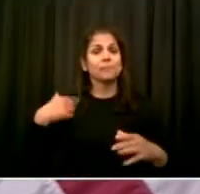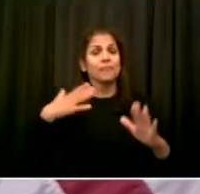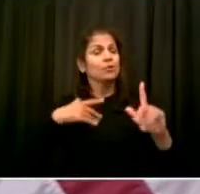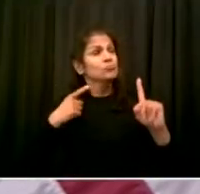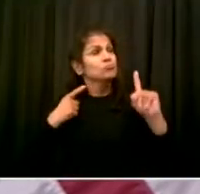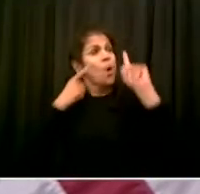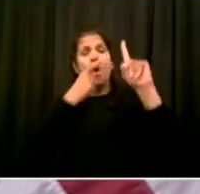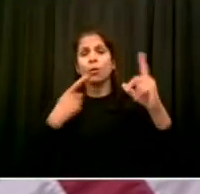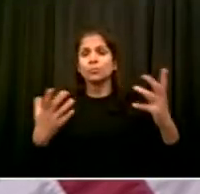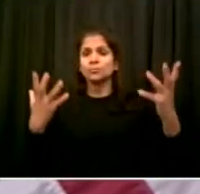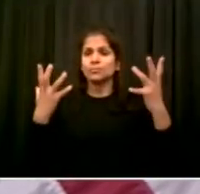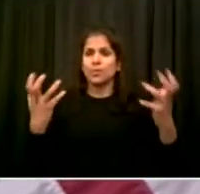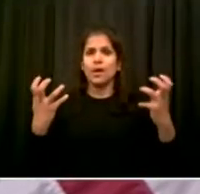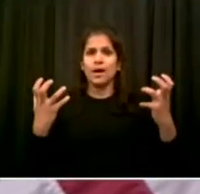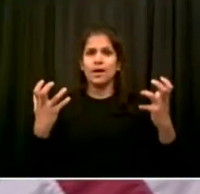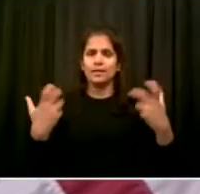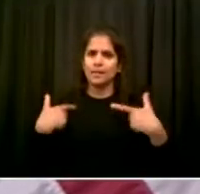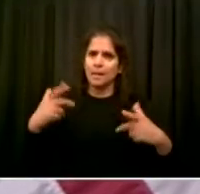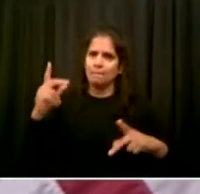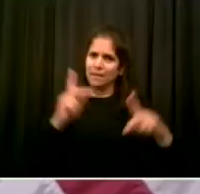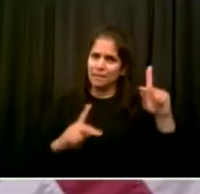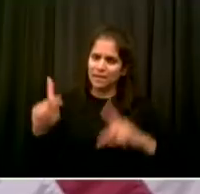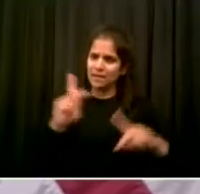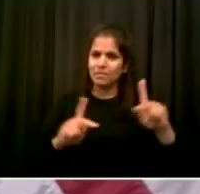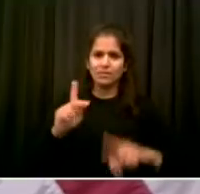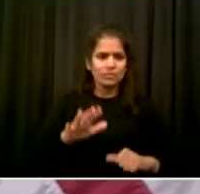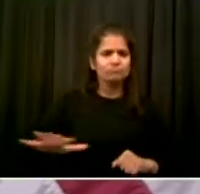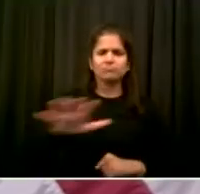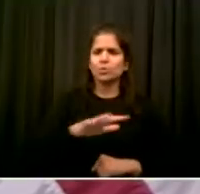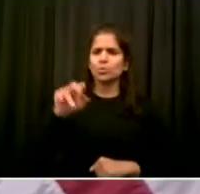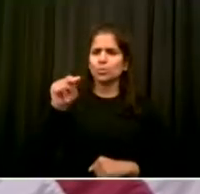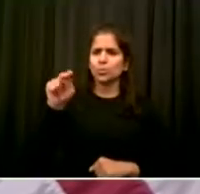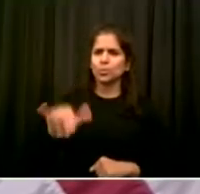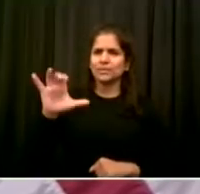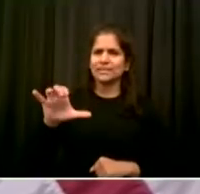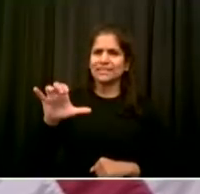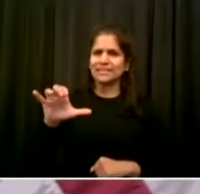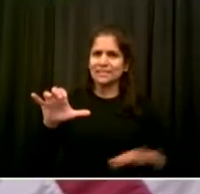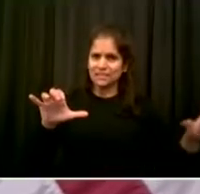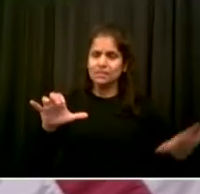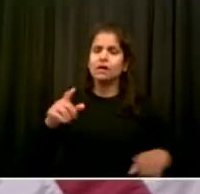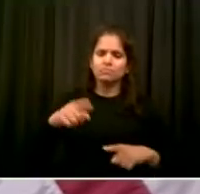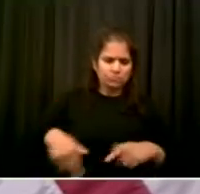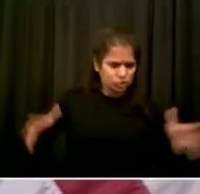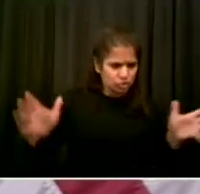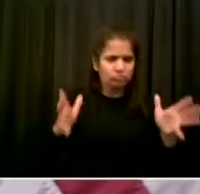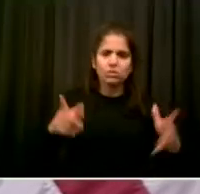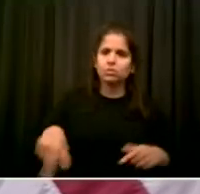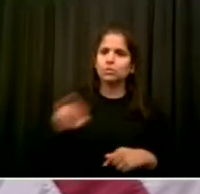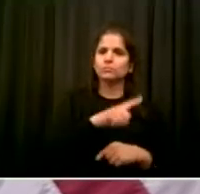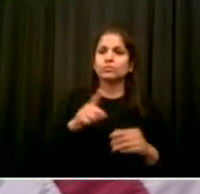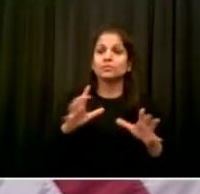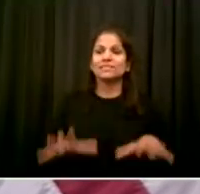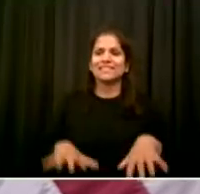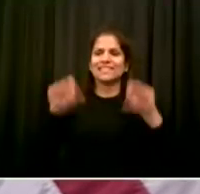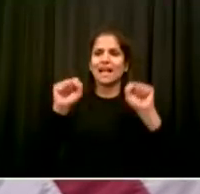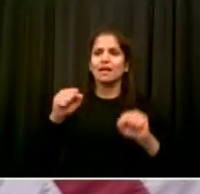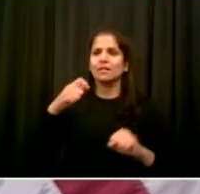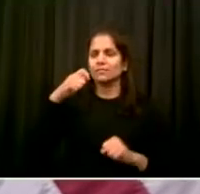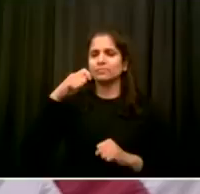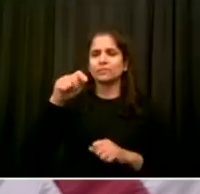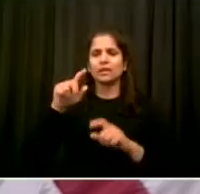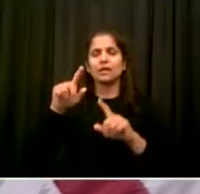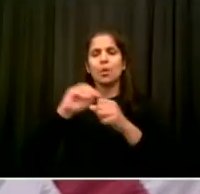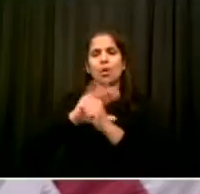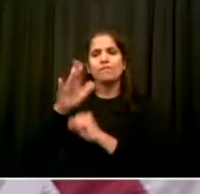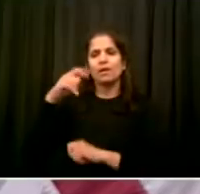is more and more available, it's free, it's easy, it's something that can do quickly, it's something that's going to be more and more available in their own neighborhood.